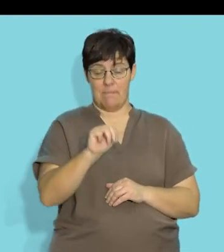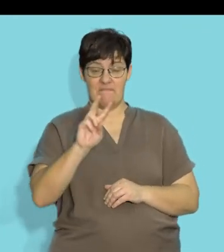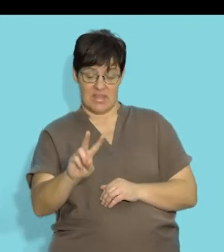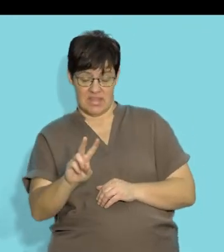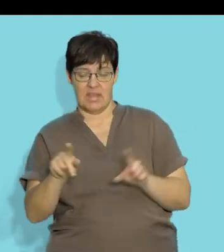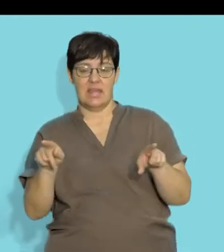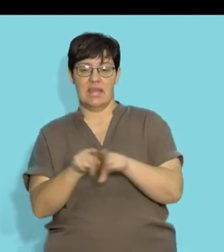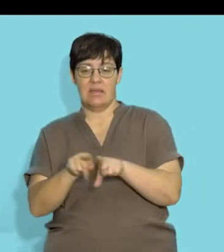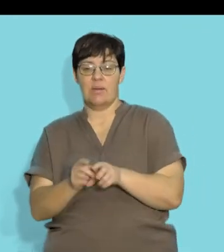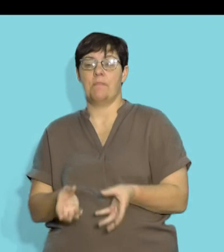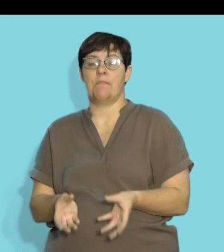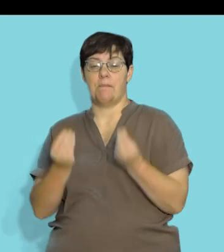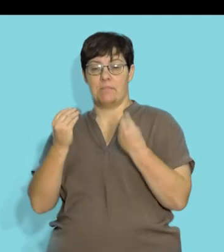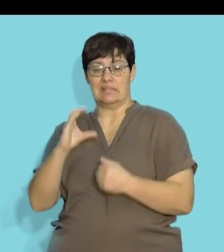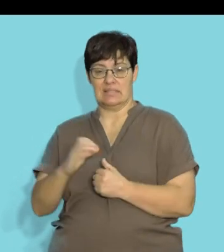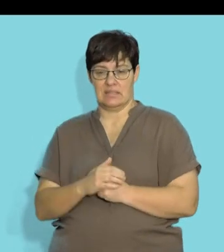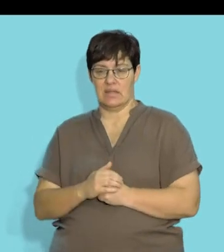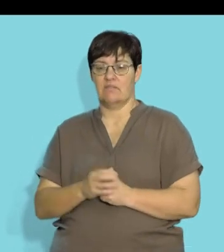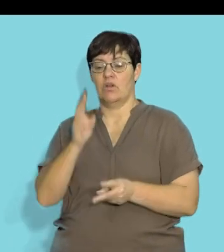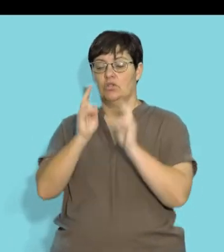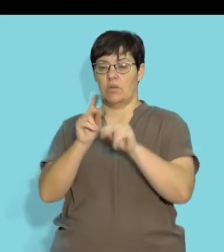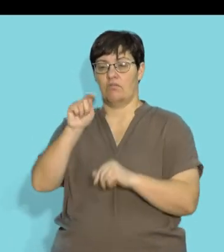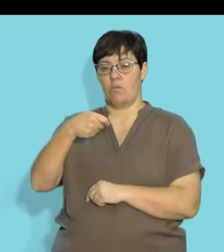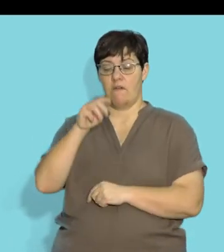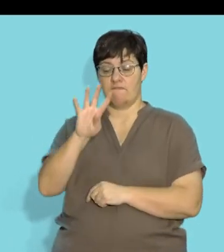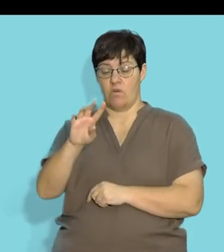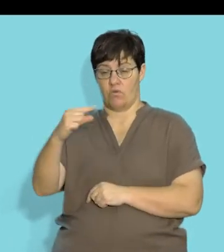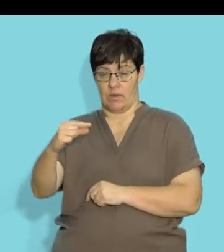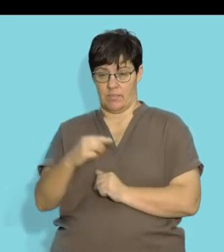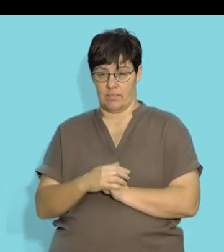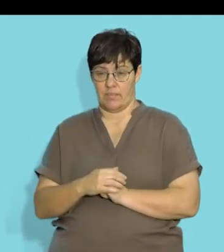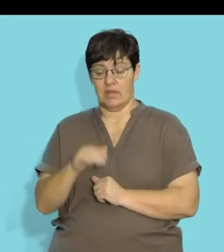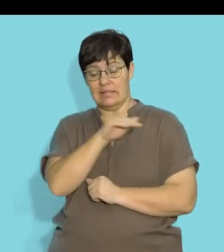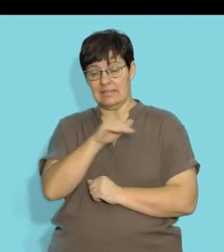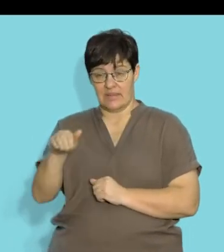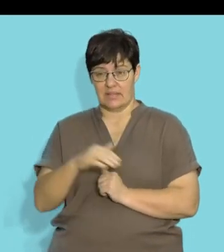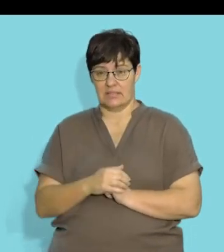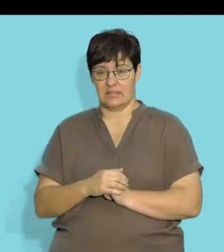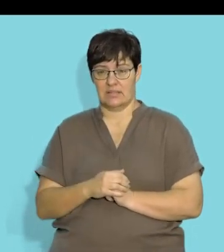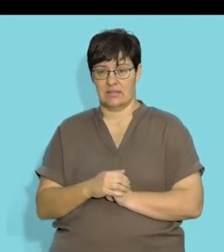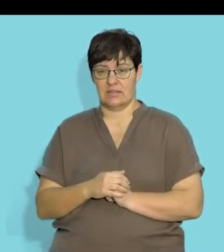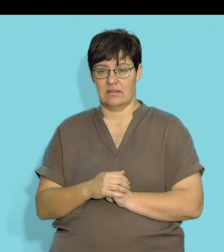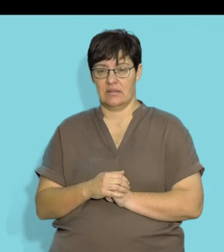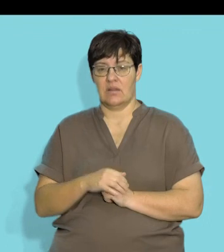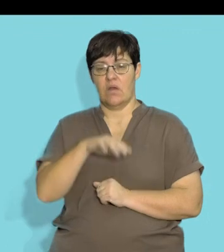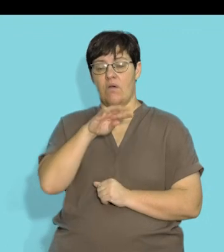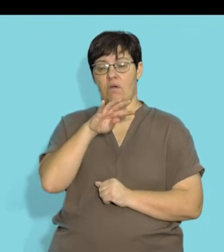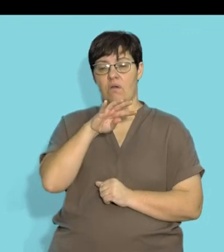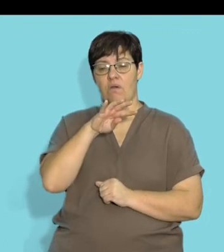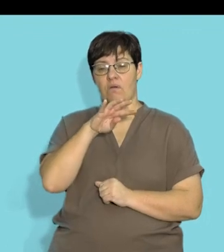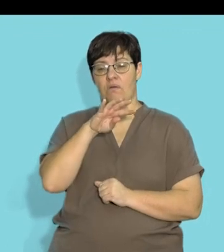which gives us the actual concentration. Then we've got 12.4 grams, okay, divided by